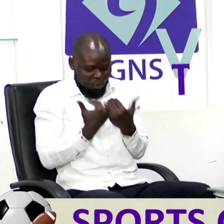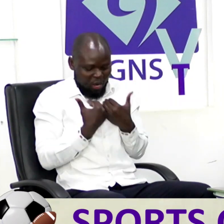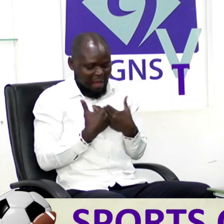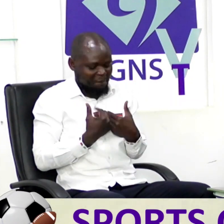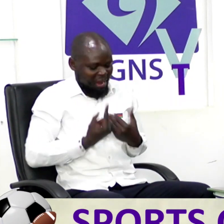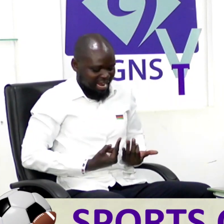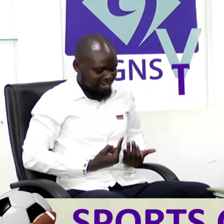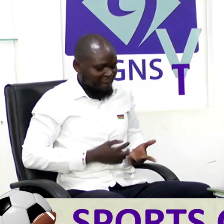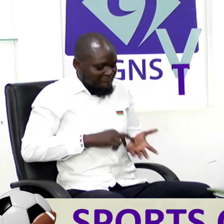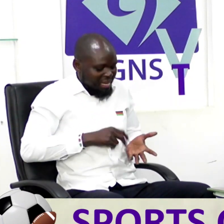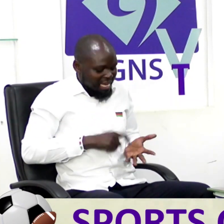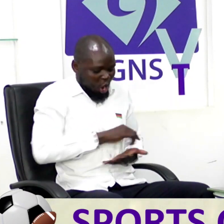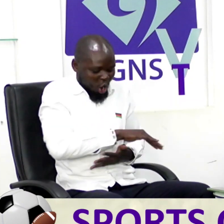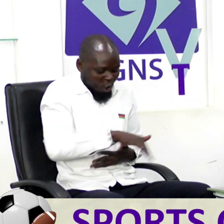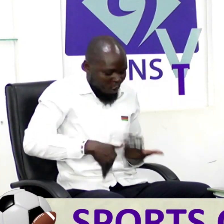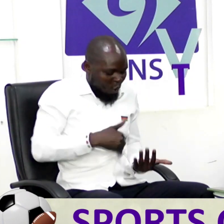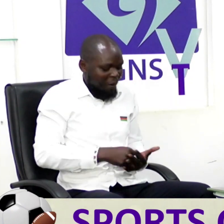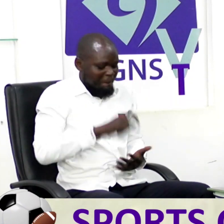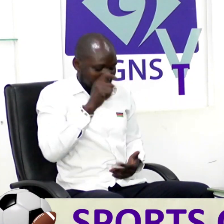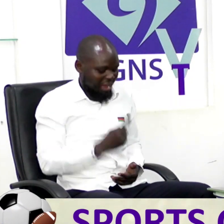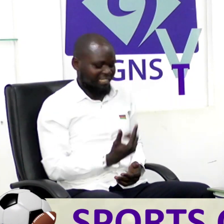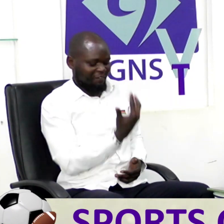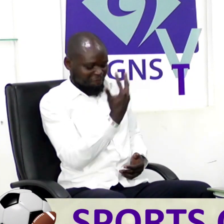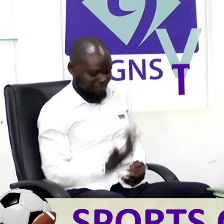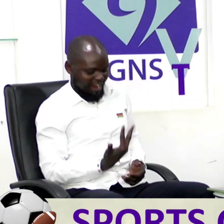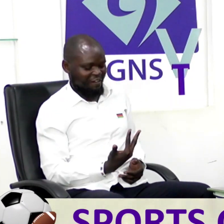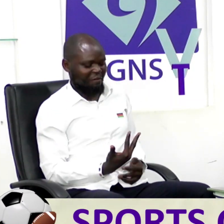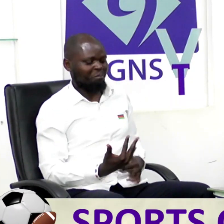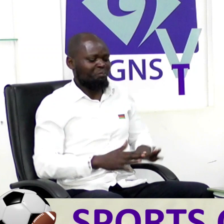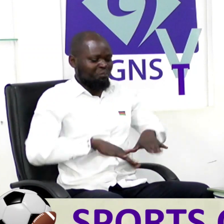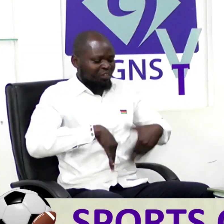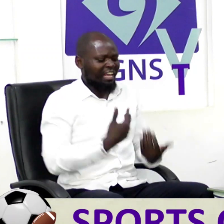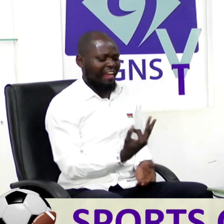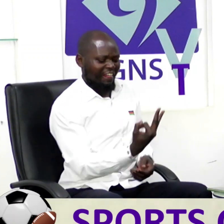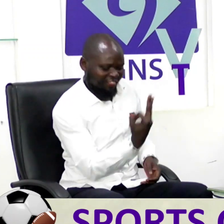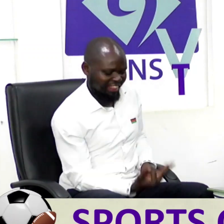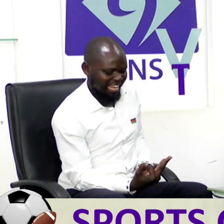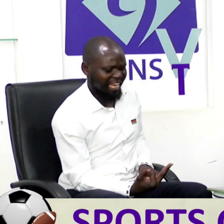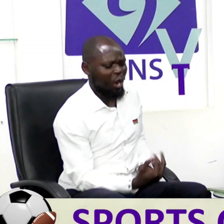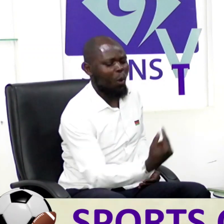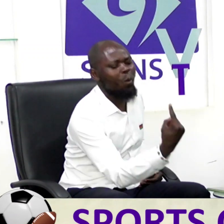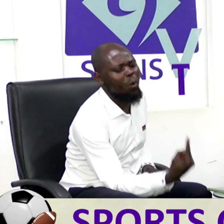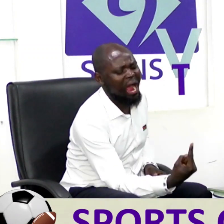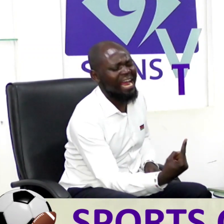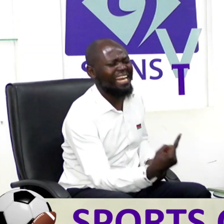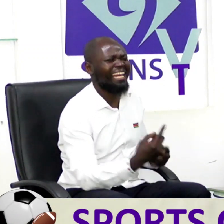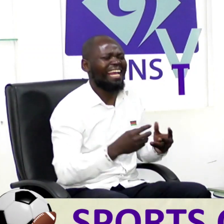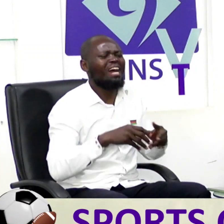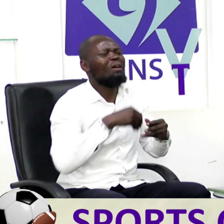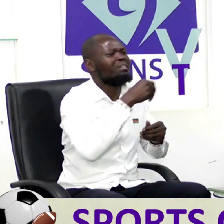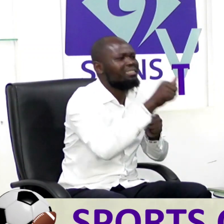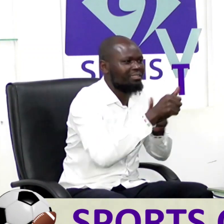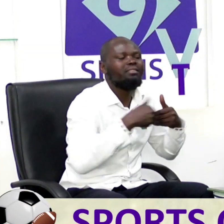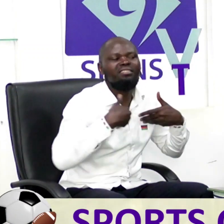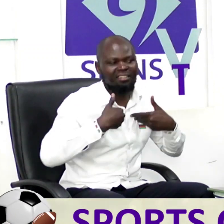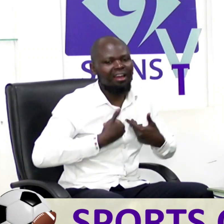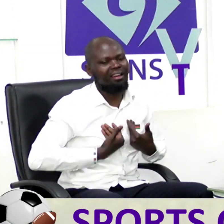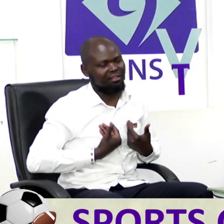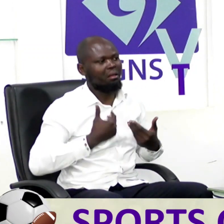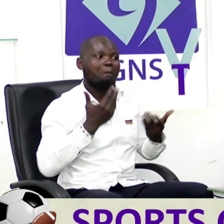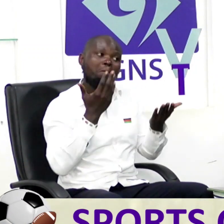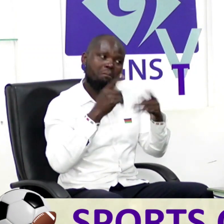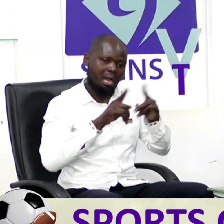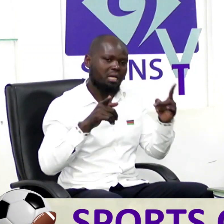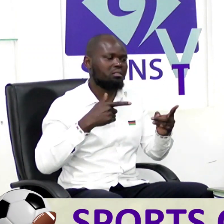people and we have a goalkeeper and all to go back and have 5